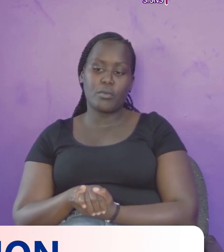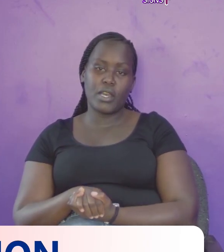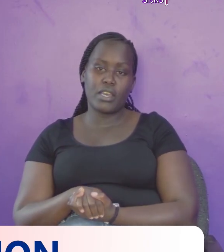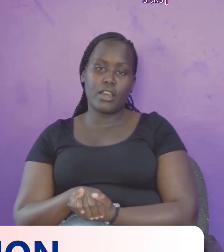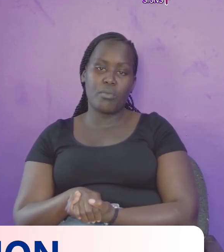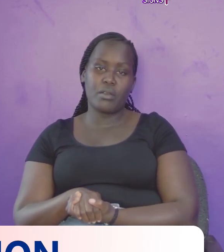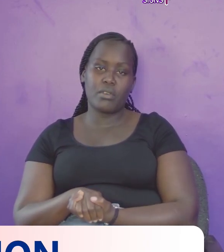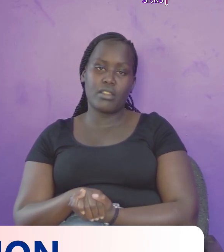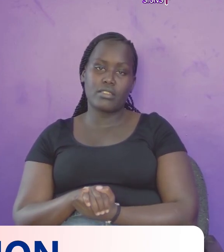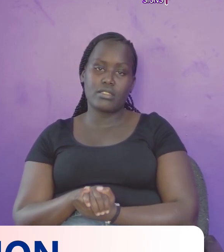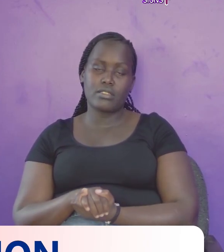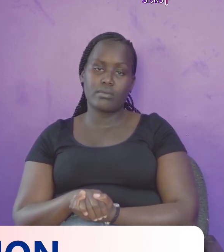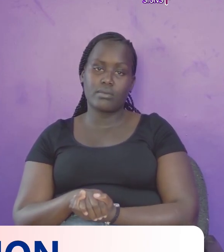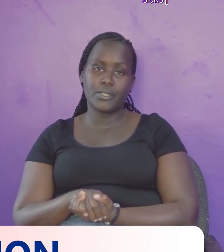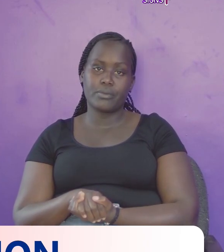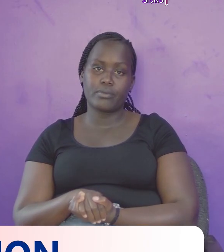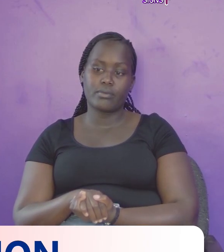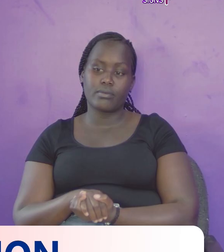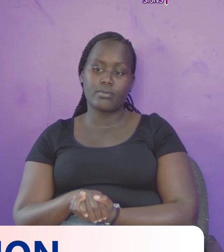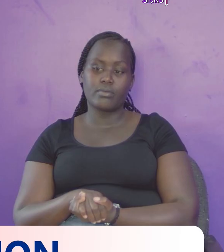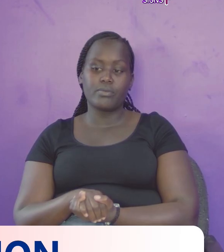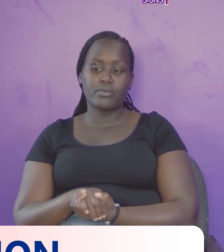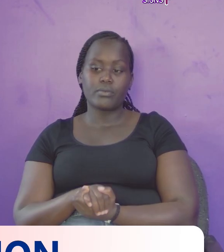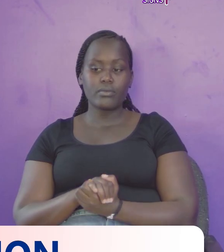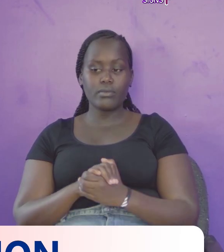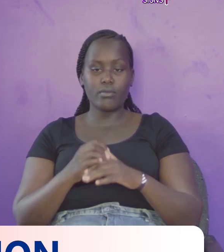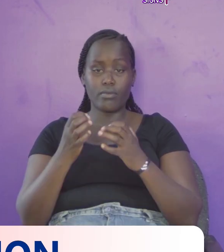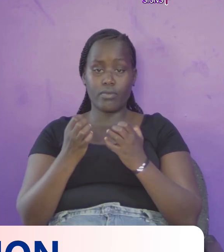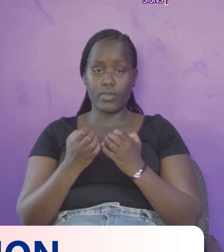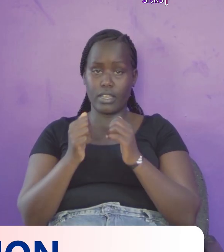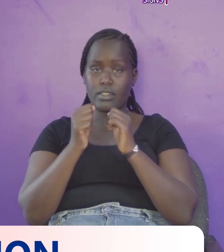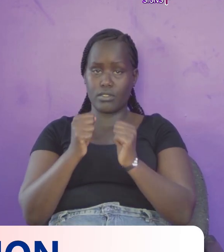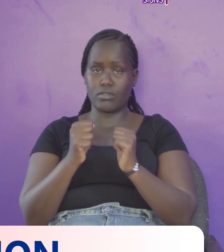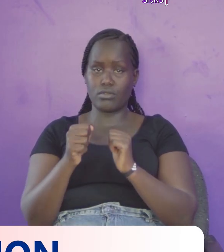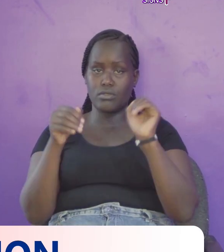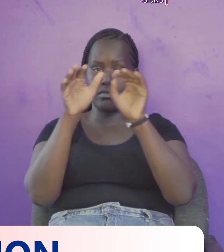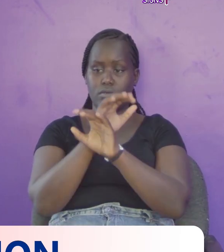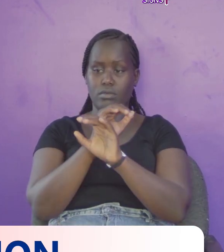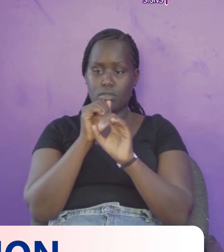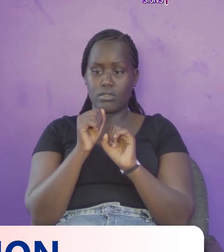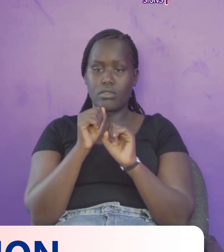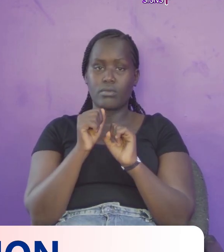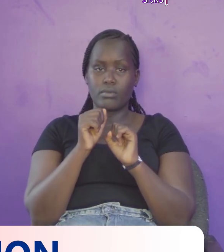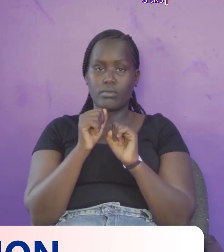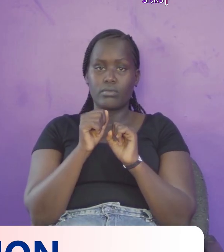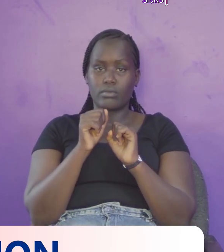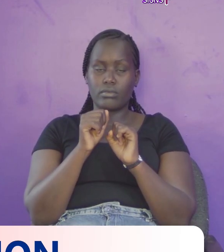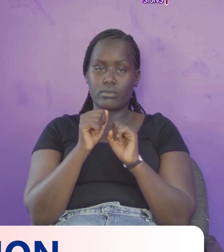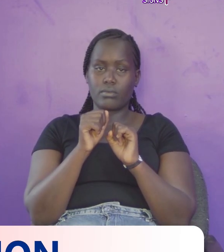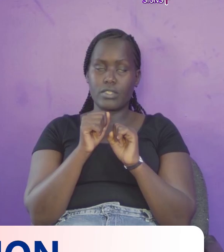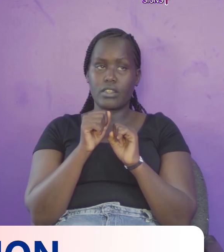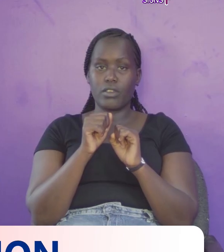internal security. Don't you think? We need a strong president to protect the weak. Our watu wenye